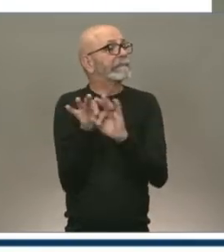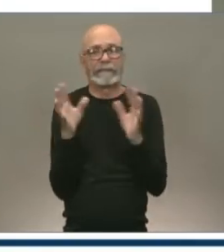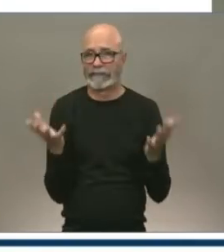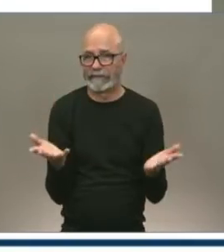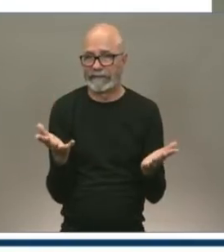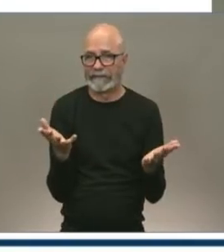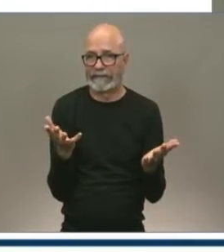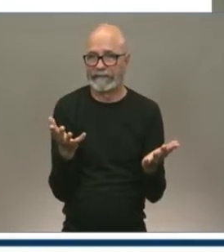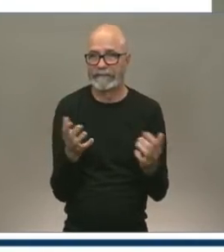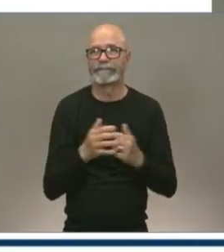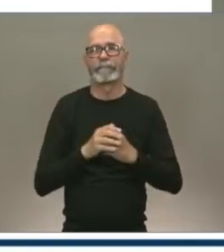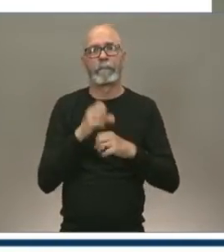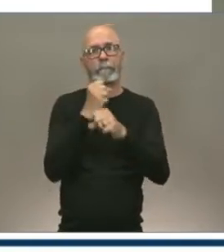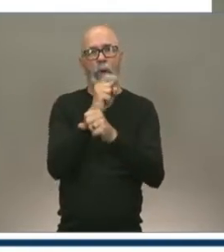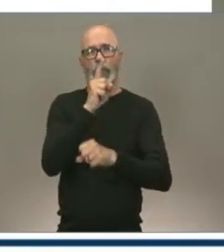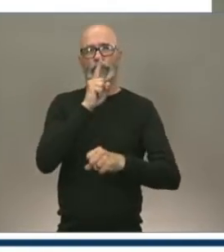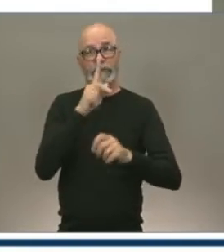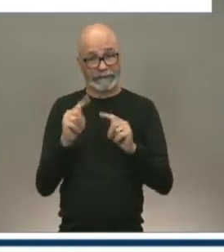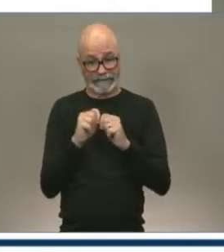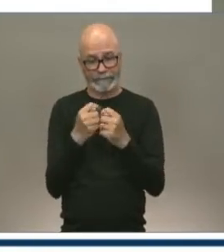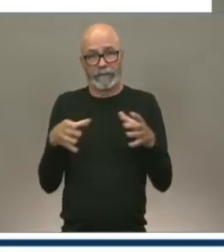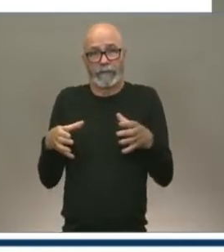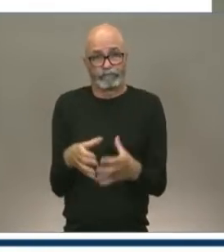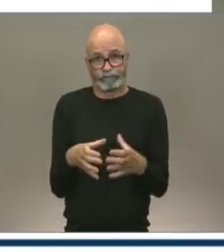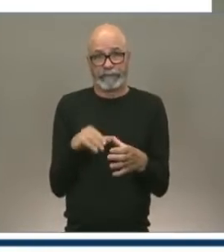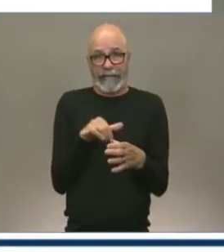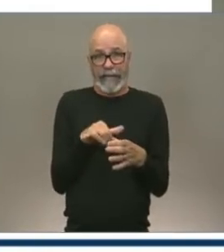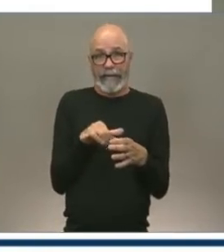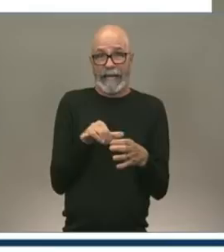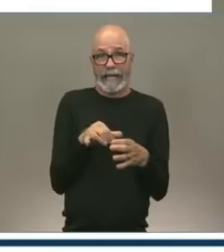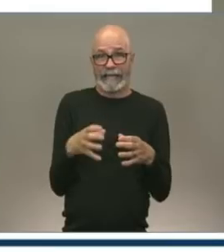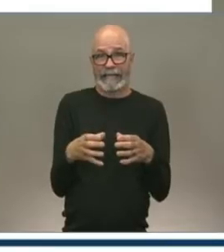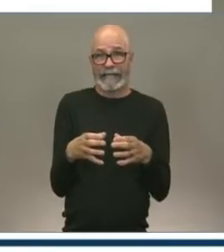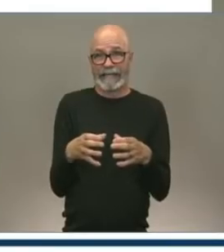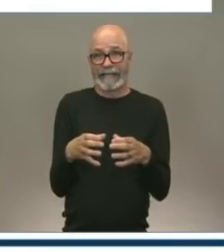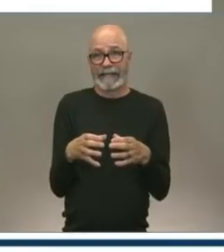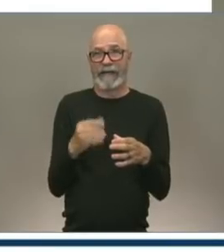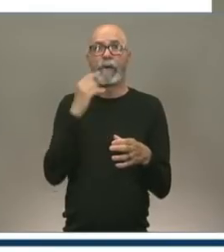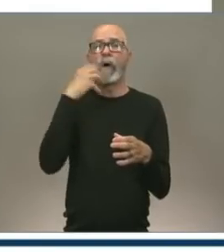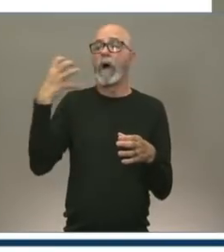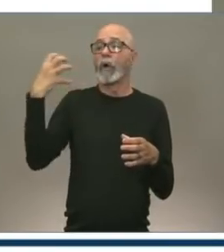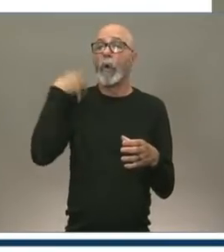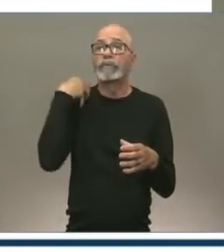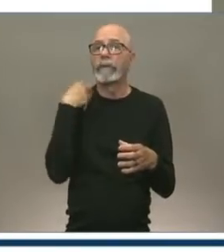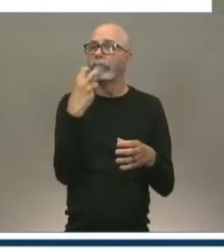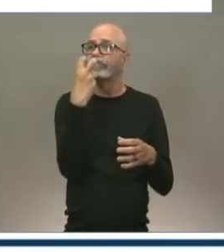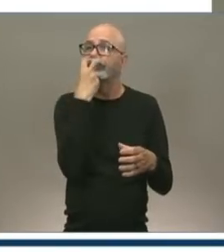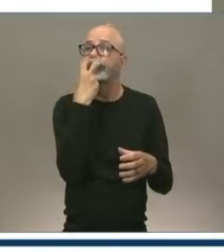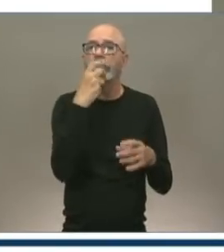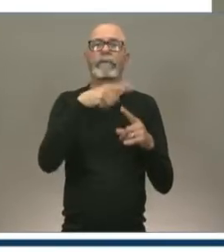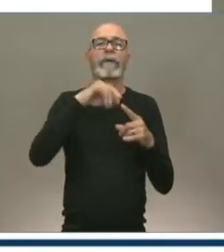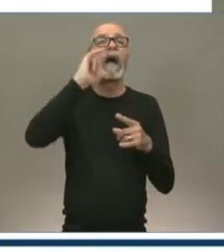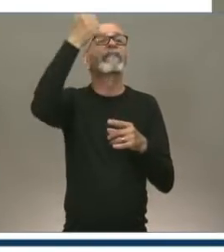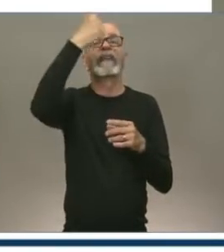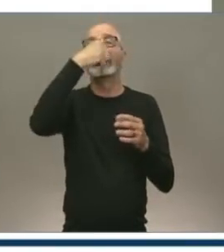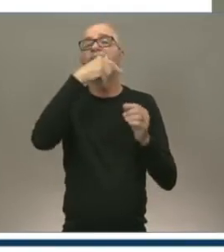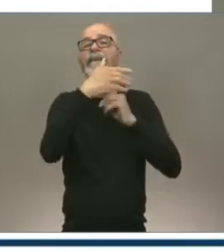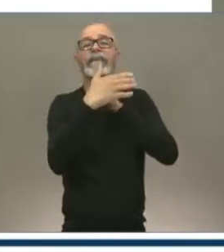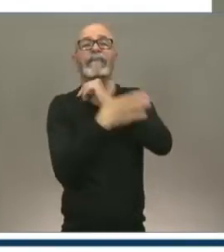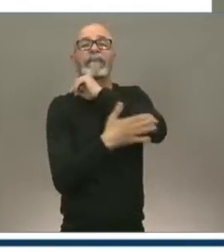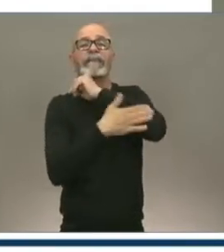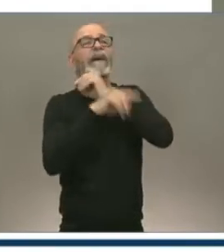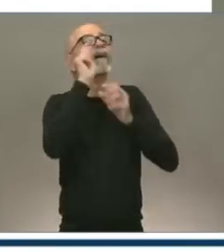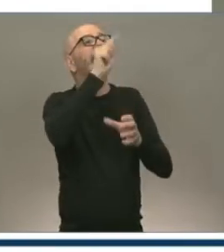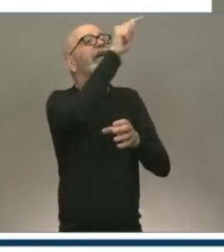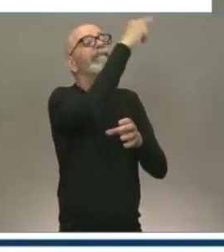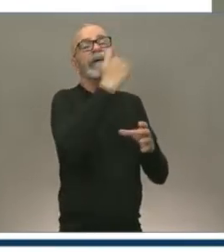make sure all teams and all participants, officials, and other people coming in, even from other parts of Canada, to participate in